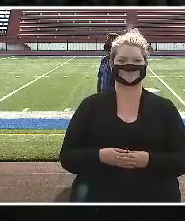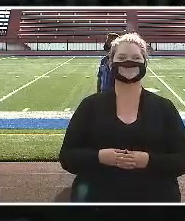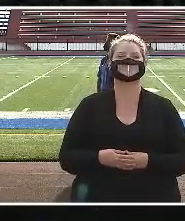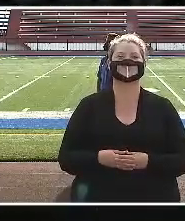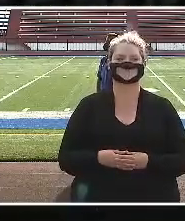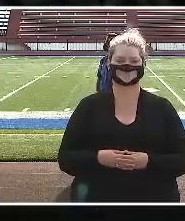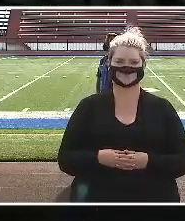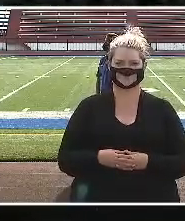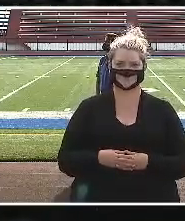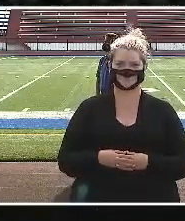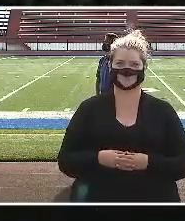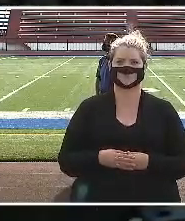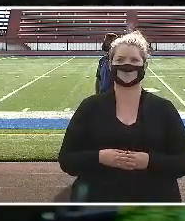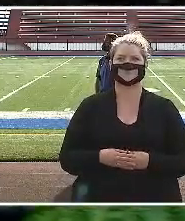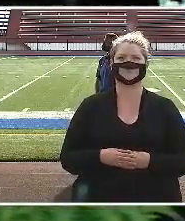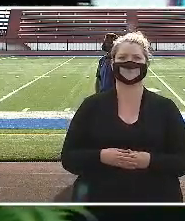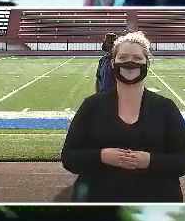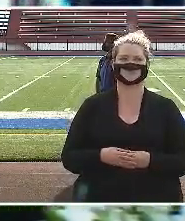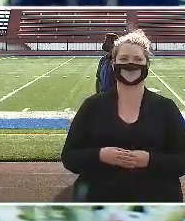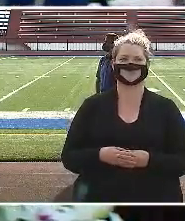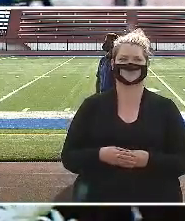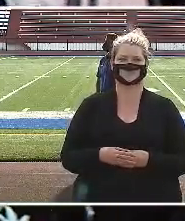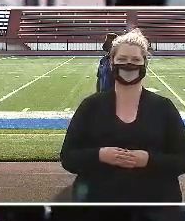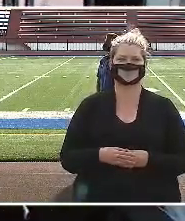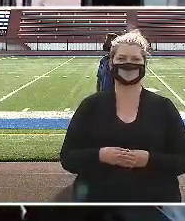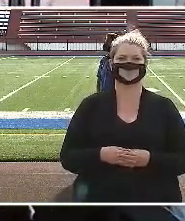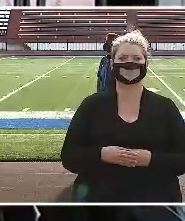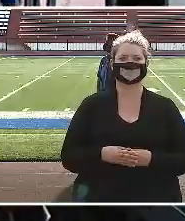Eladio Valencia Añano.